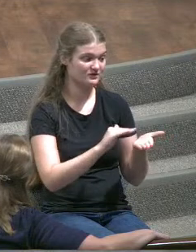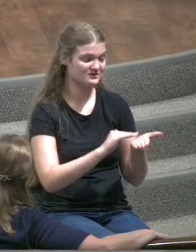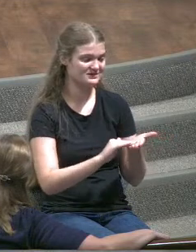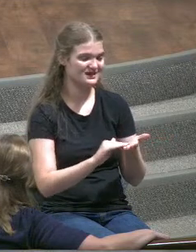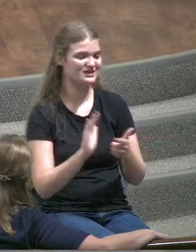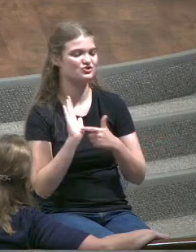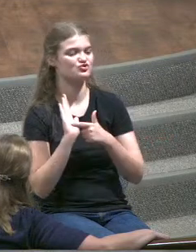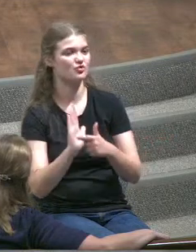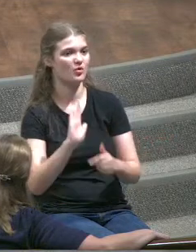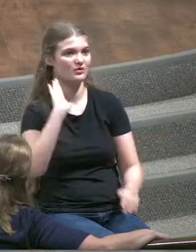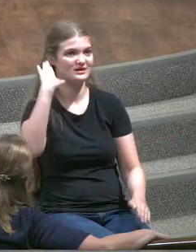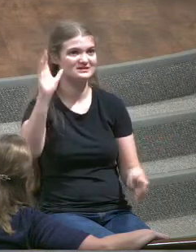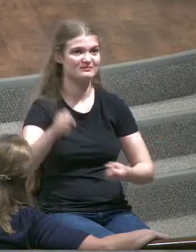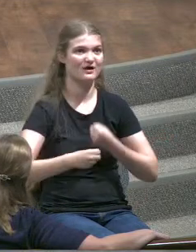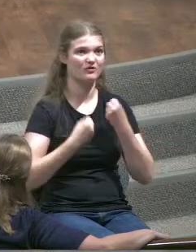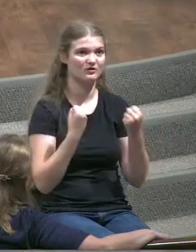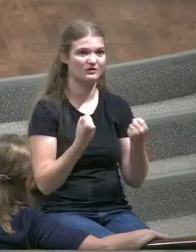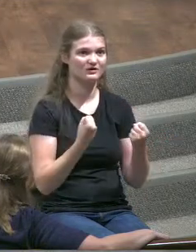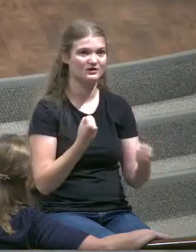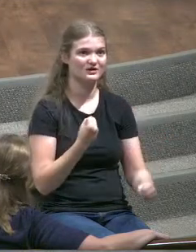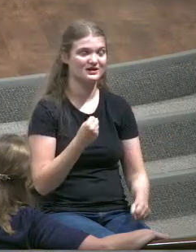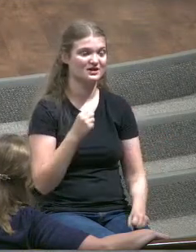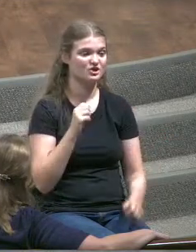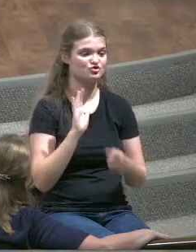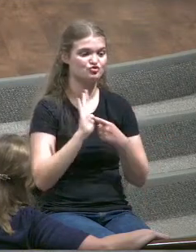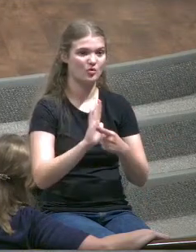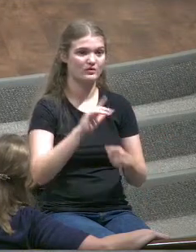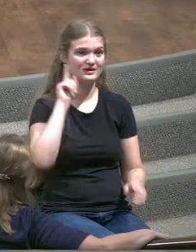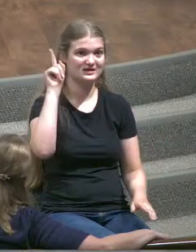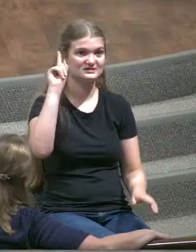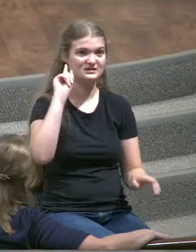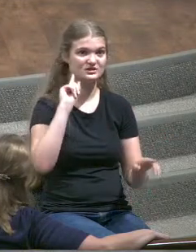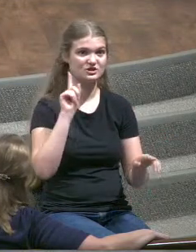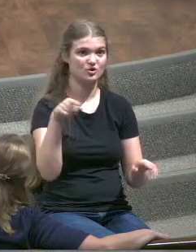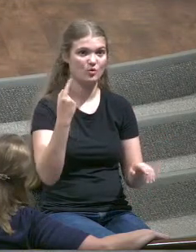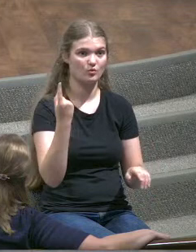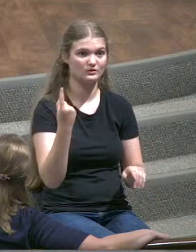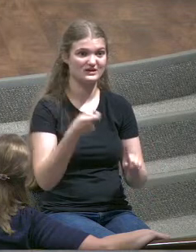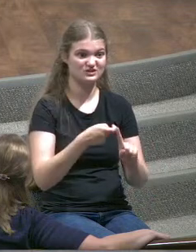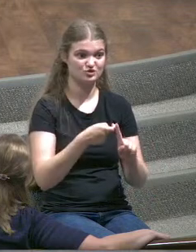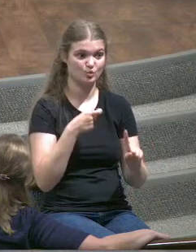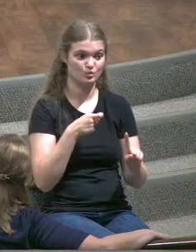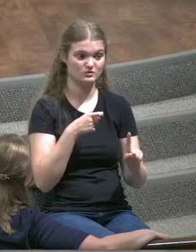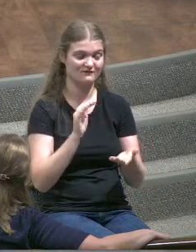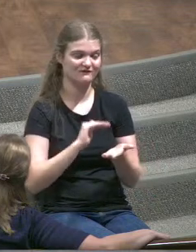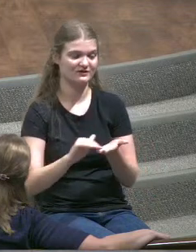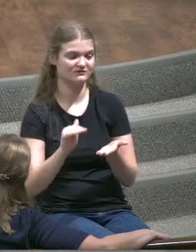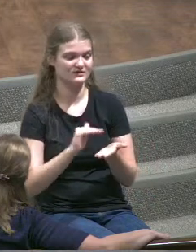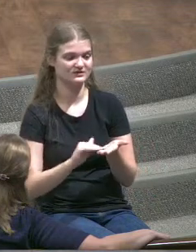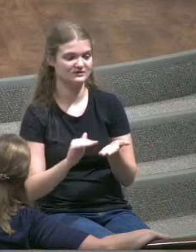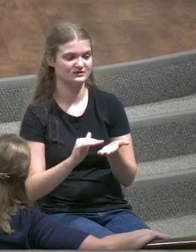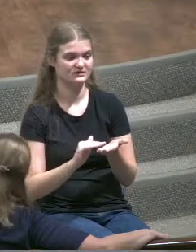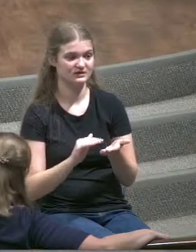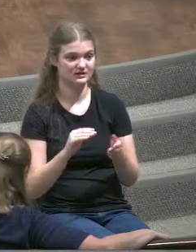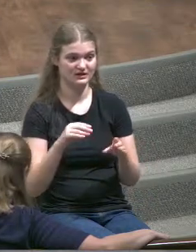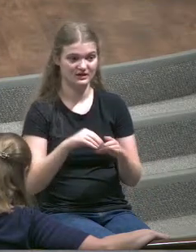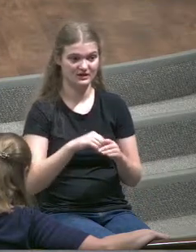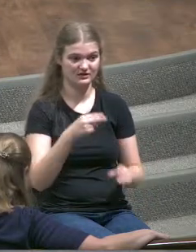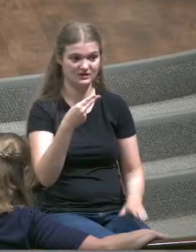Just like he's the only source of truth, he's also the only source of forgiveness. You know, I won't go read this, but in